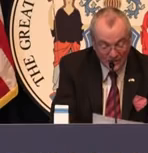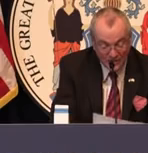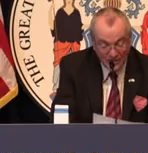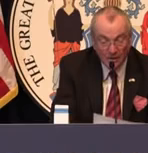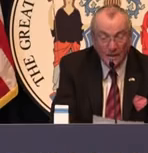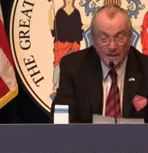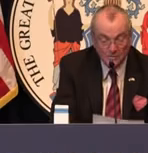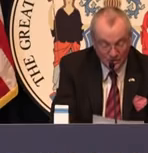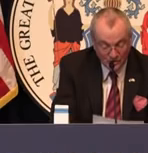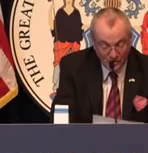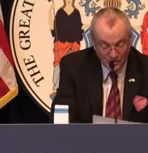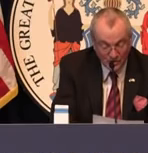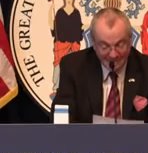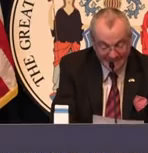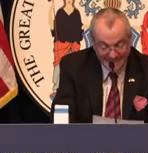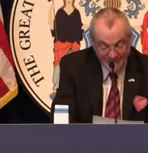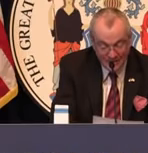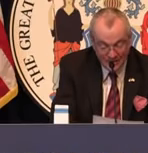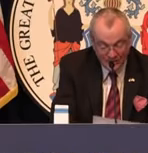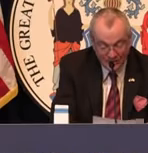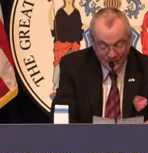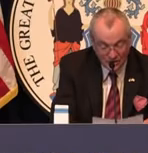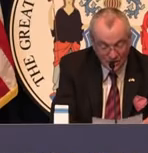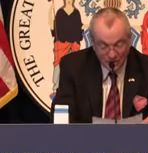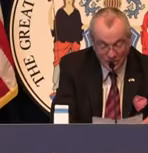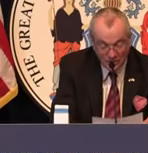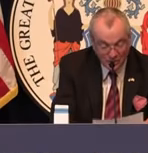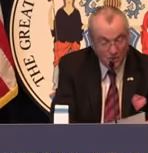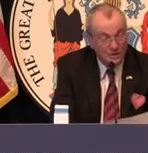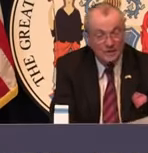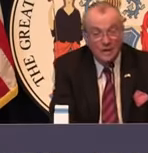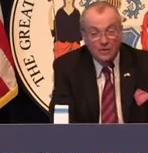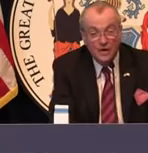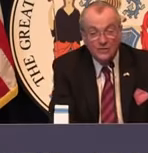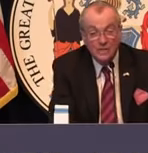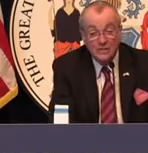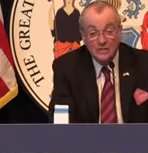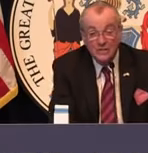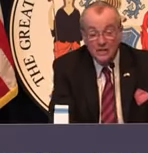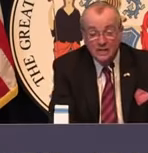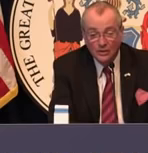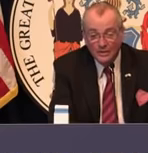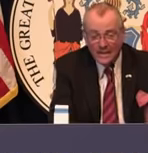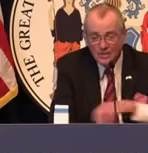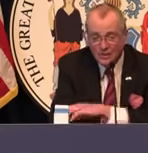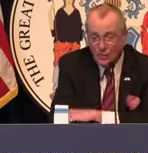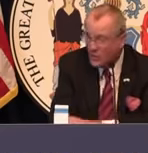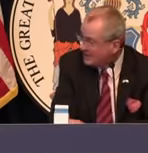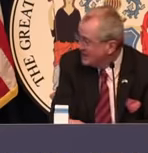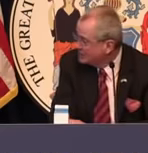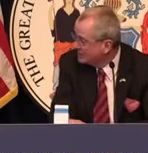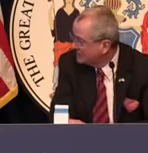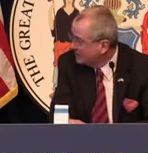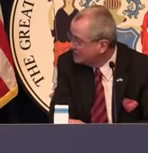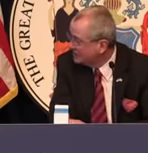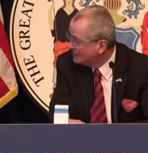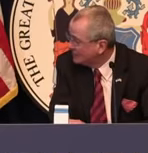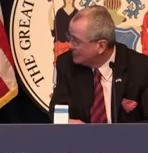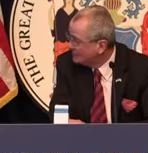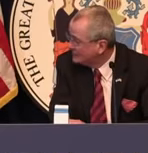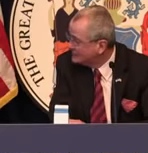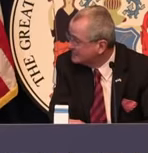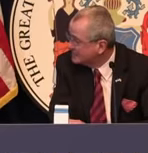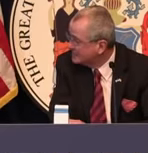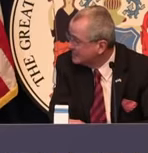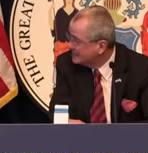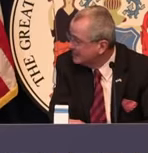residents left our hospitals. Here's the admittance and discharge numbers charted across regions. Look at that, Judy. One hospitalization in the